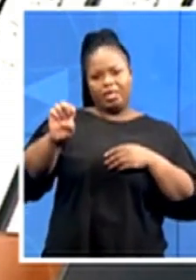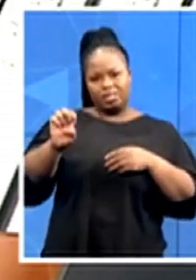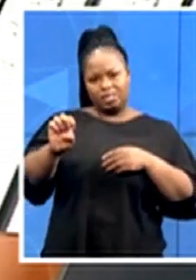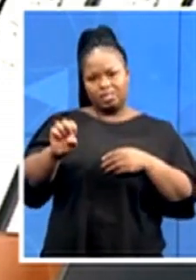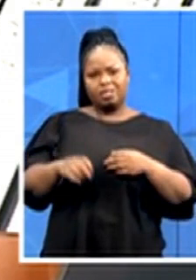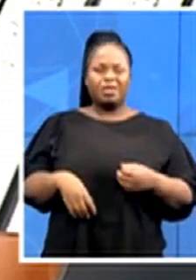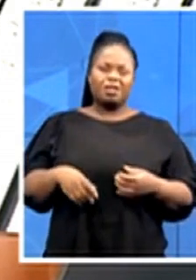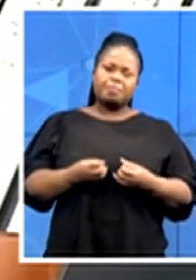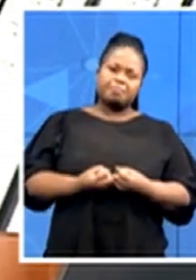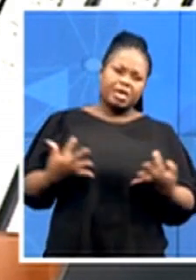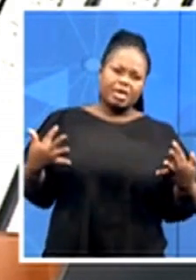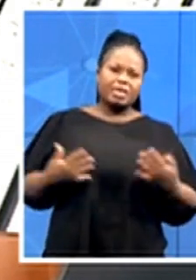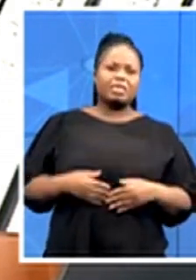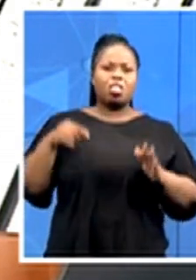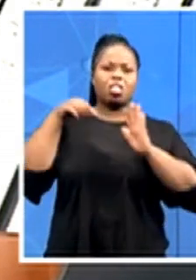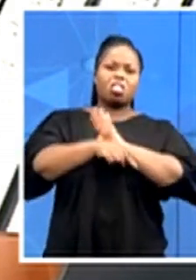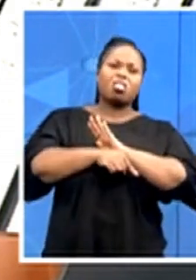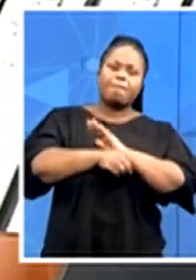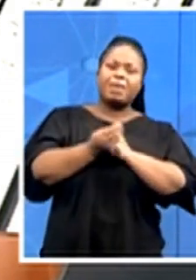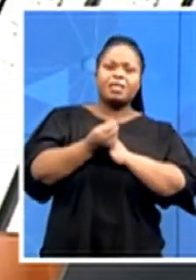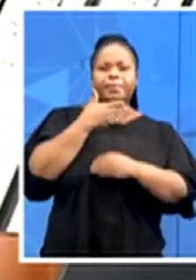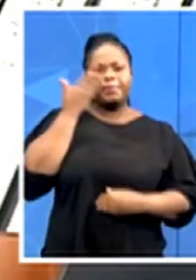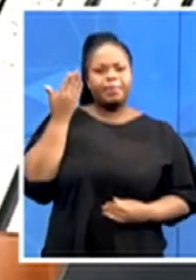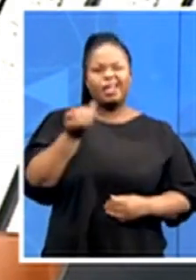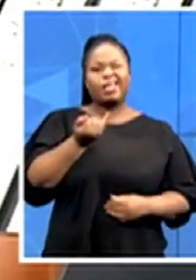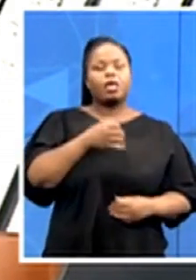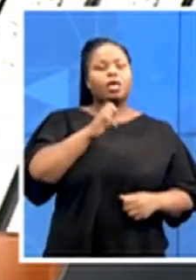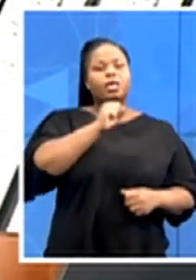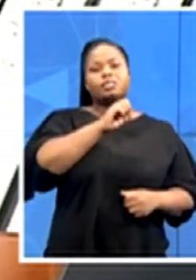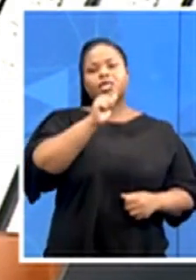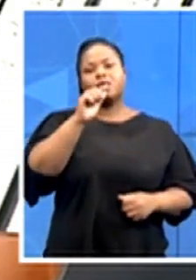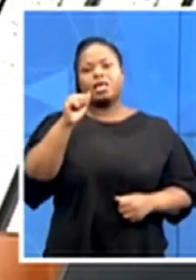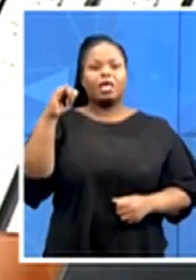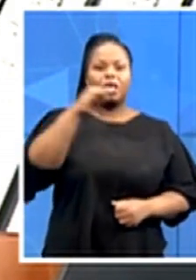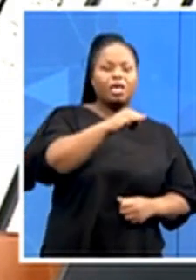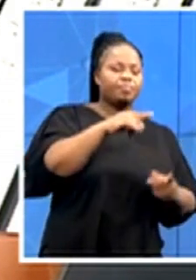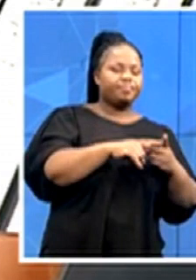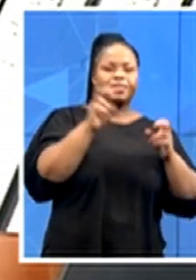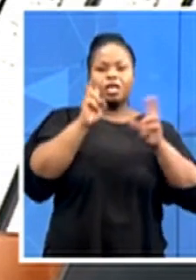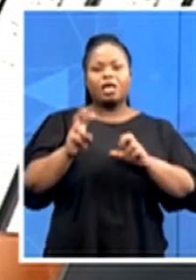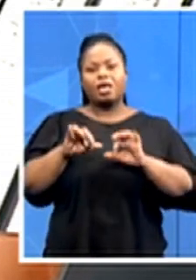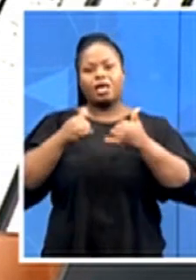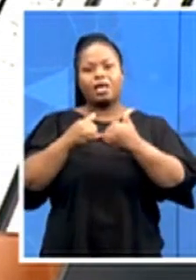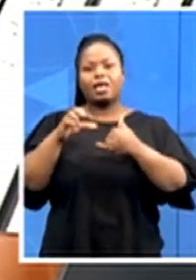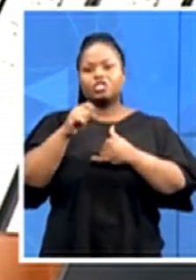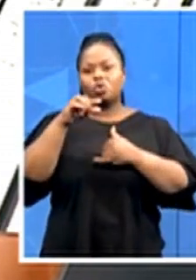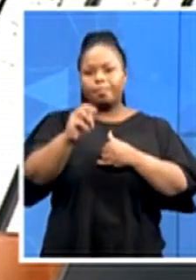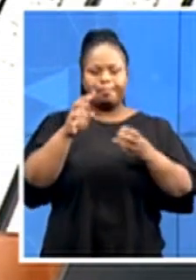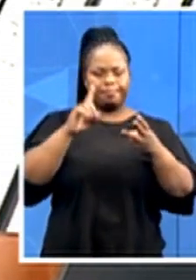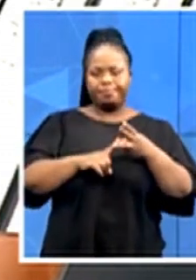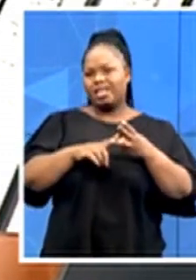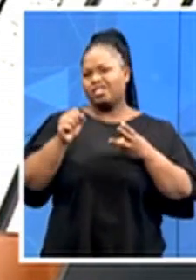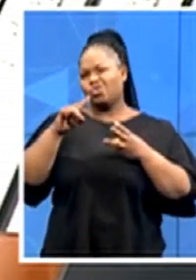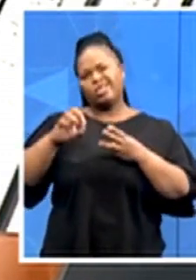SAA, Eskom, and other SOEs. As part of this responsibility, I chaired an